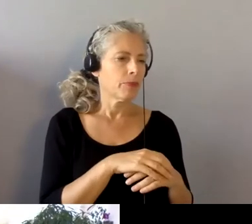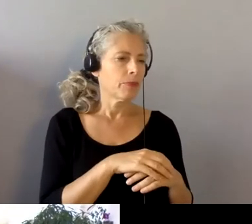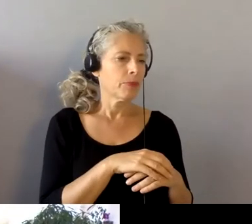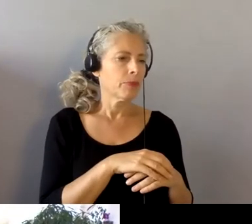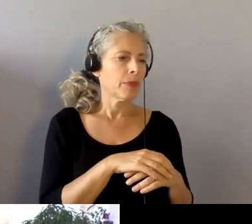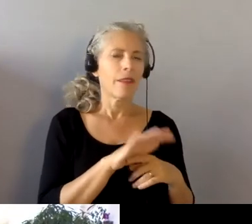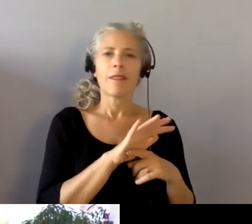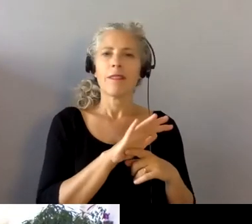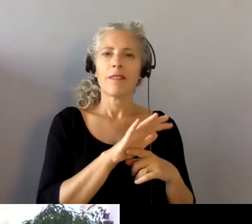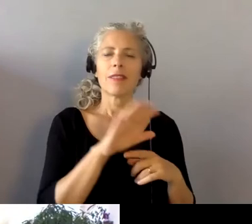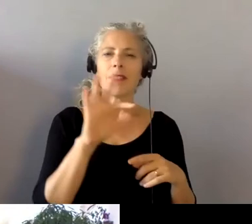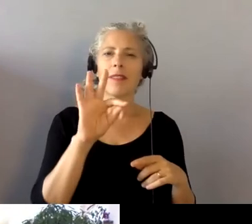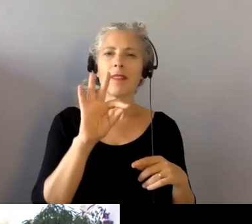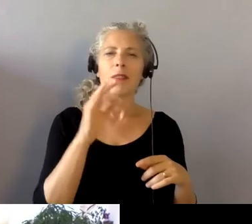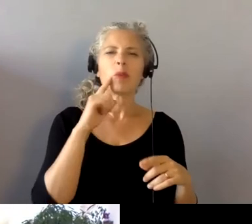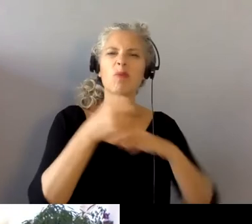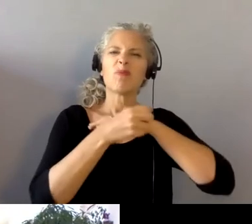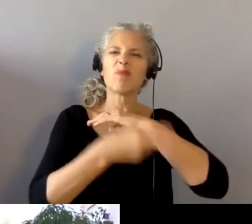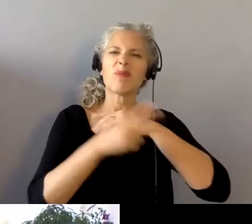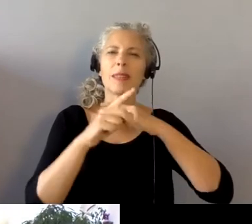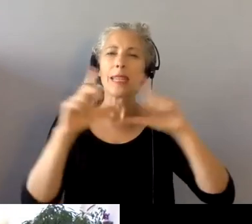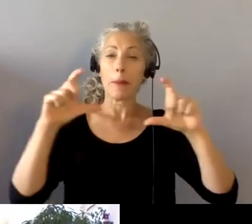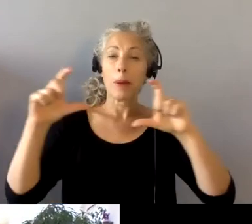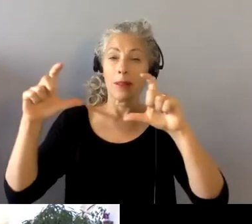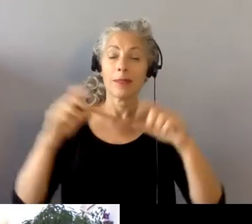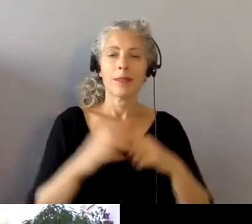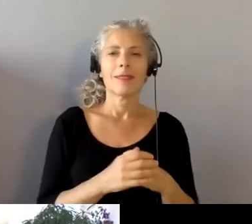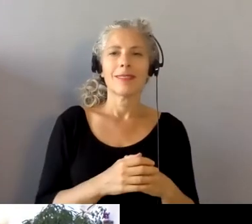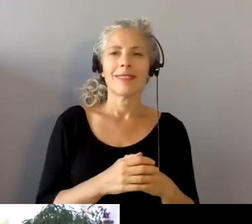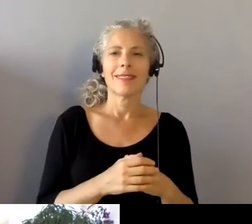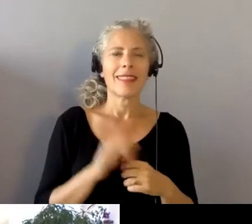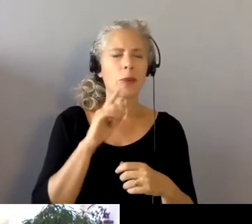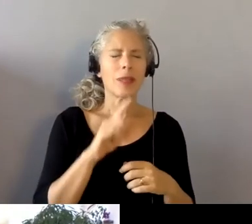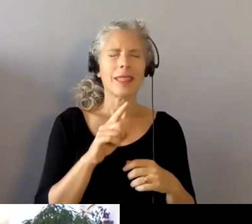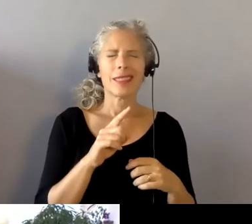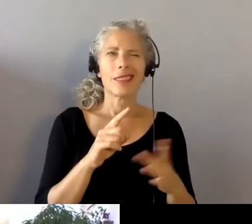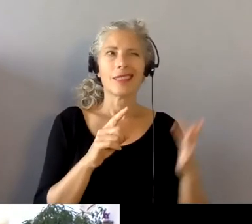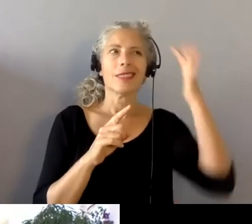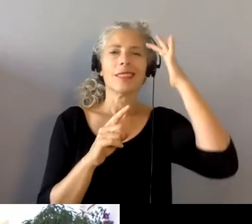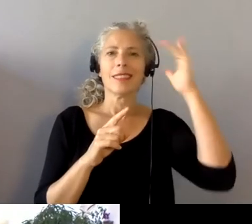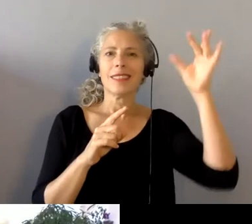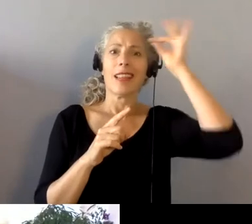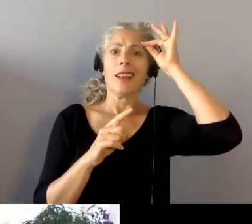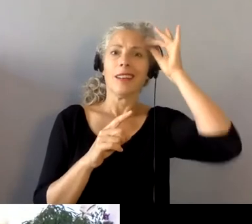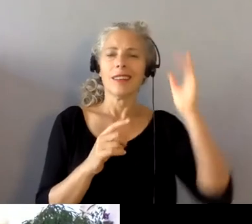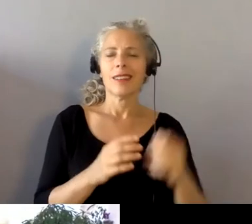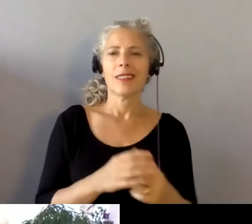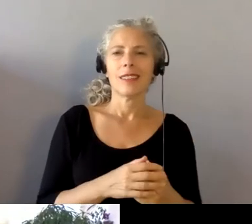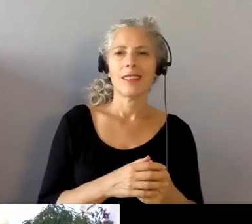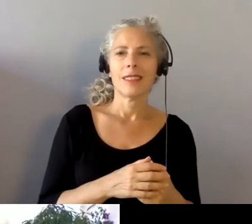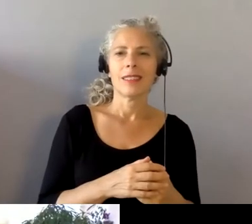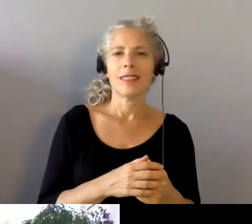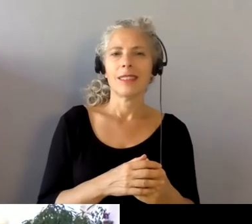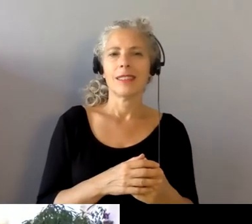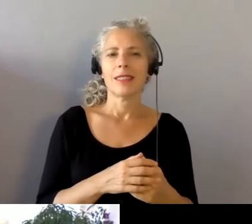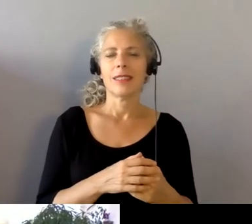film cameras, like disposable film cameras. So that's something that just stuck, like in thinking about that. One